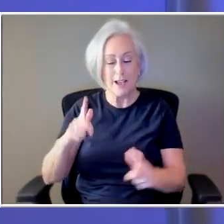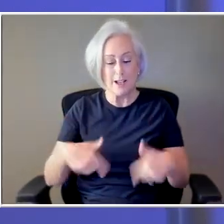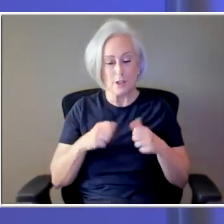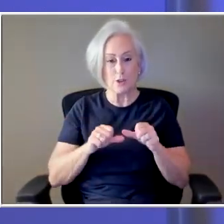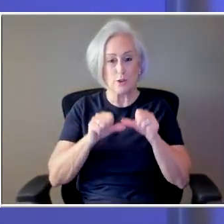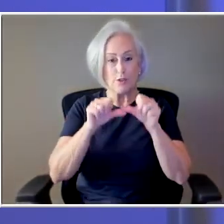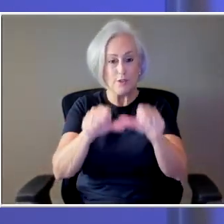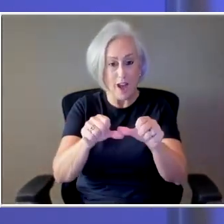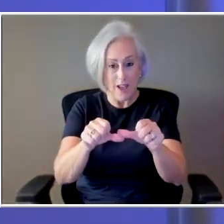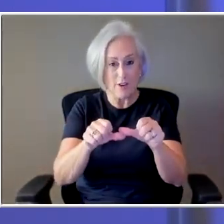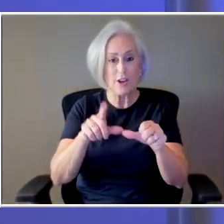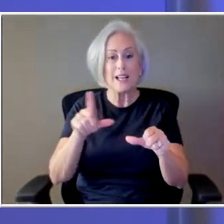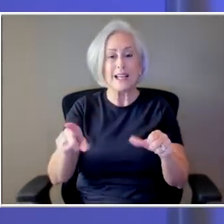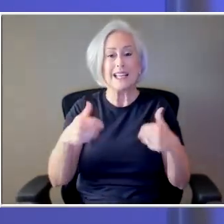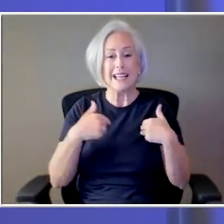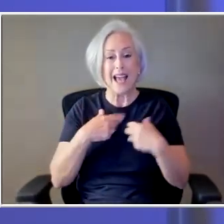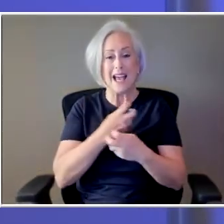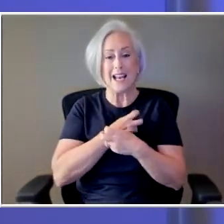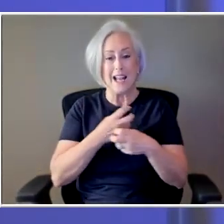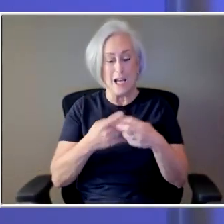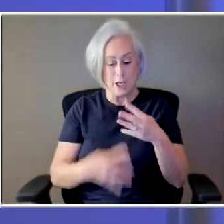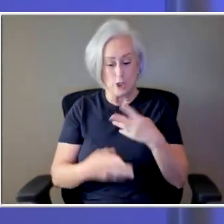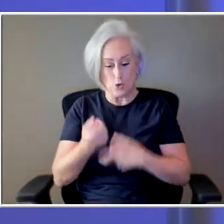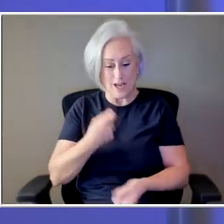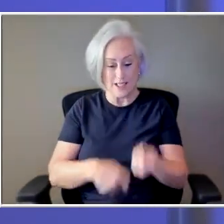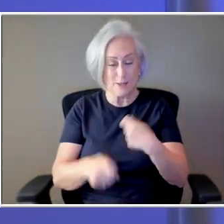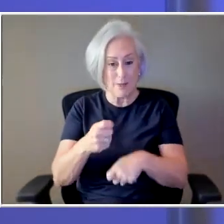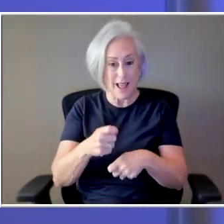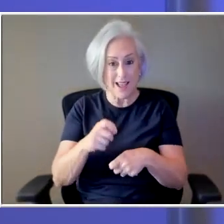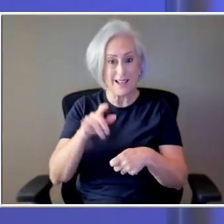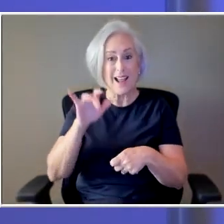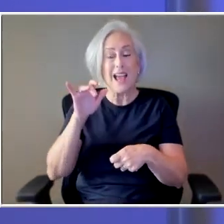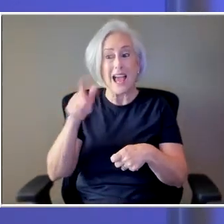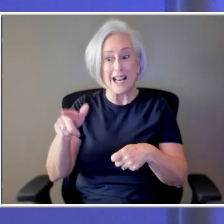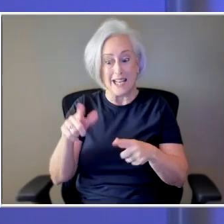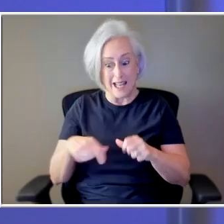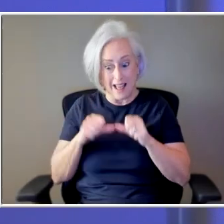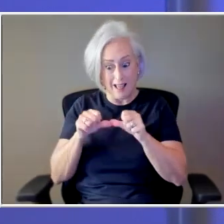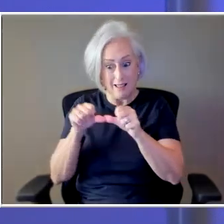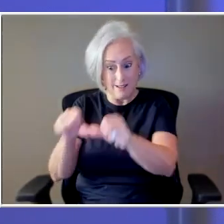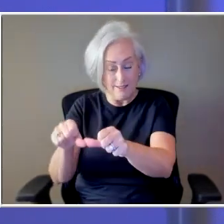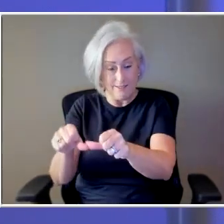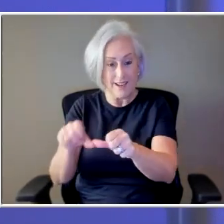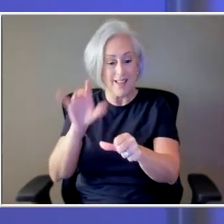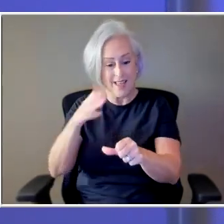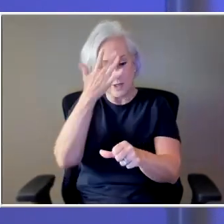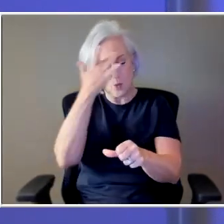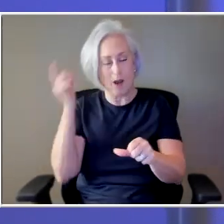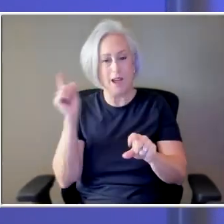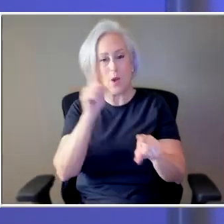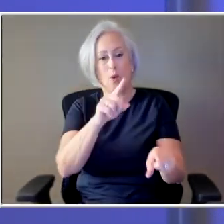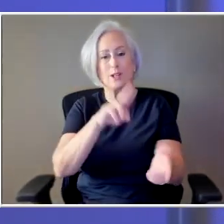school, was the support of Dr. McGurk and this team that I get to work with every day. And so I really focus on the whole